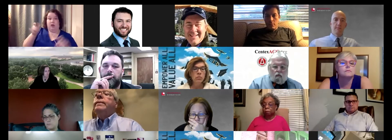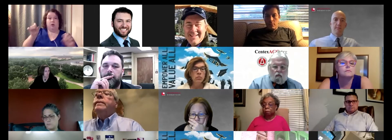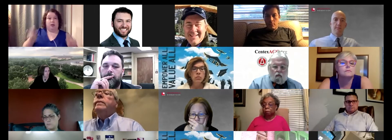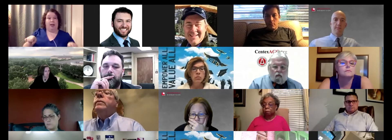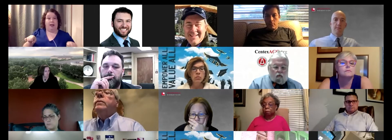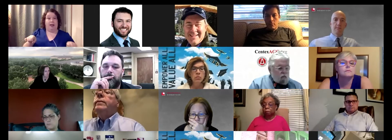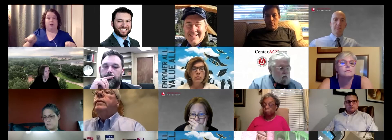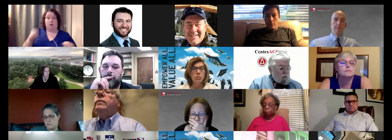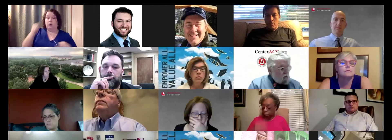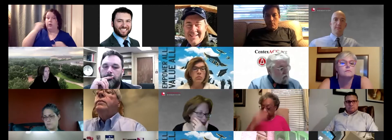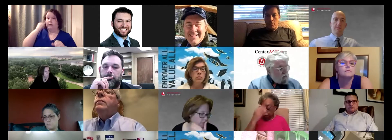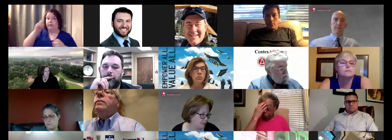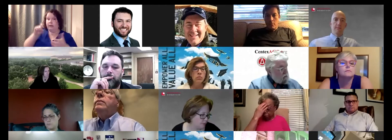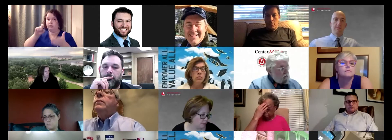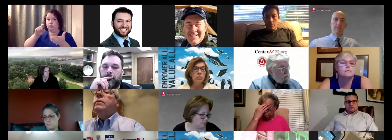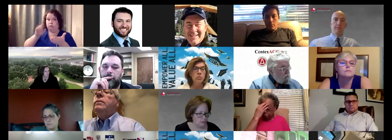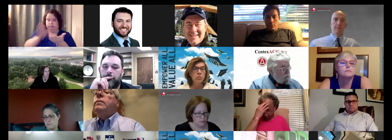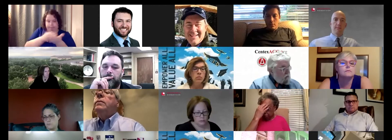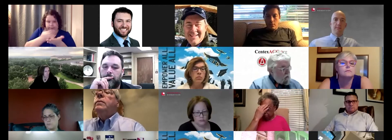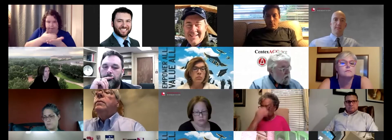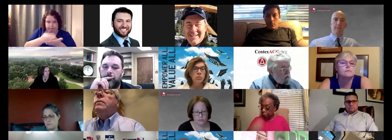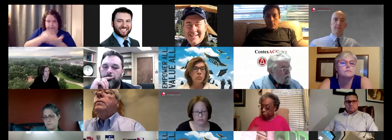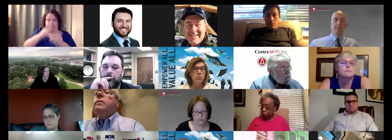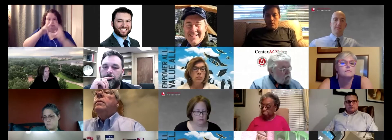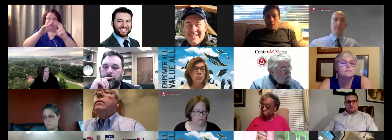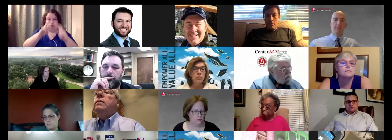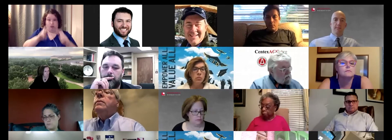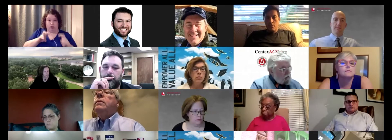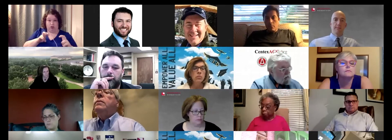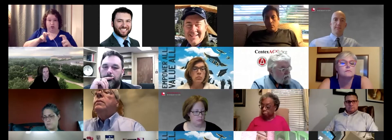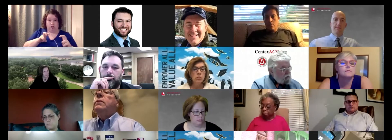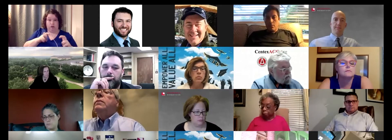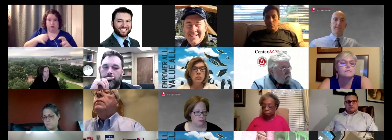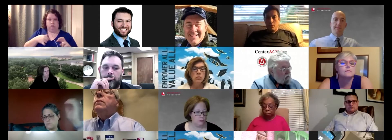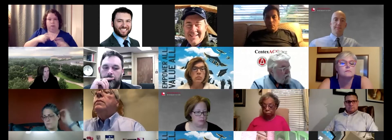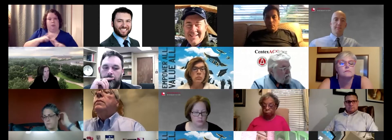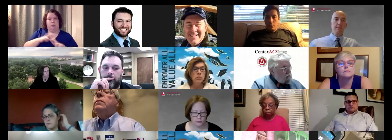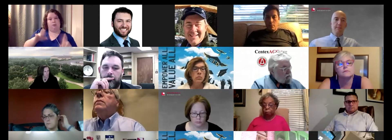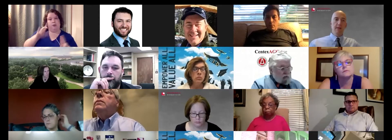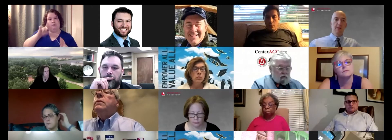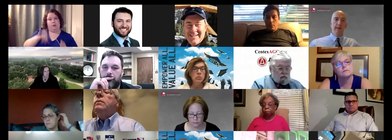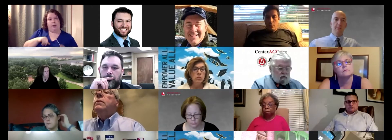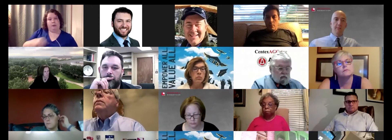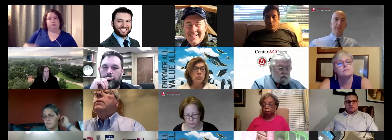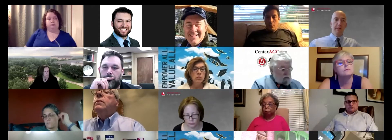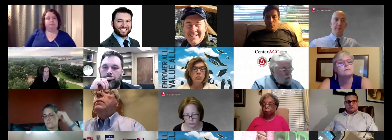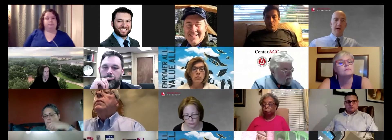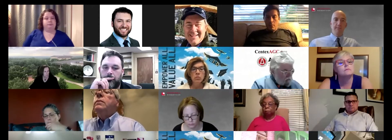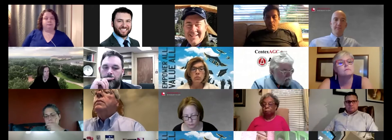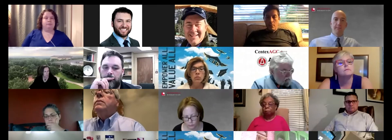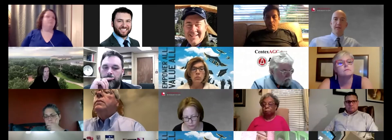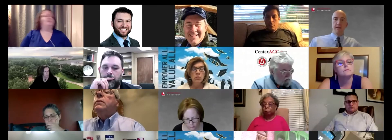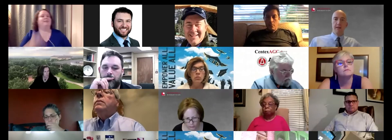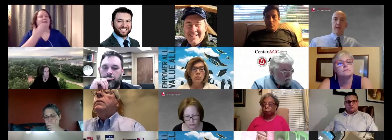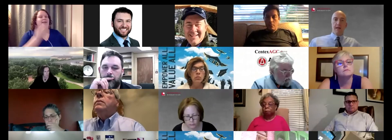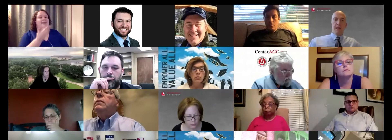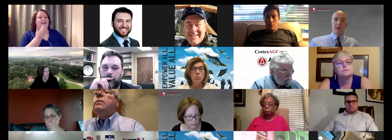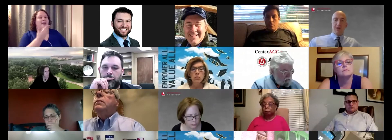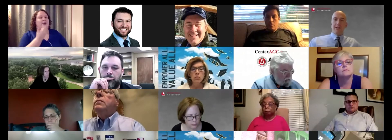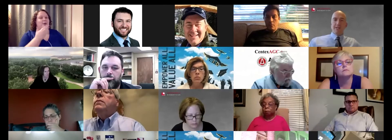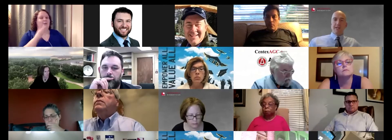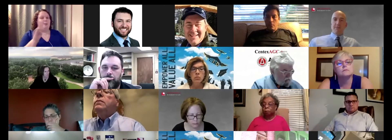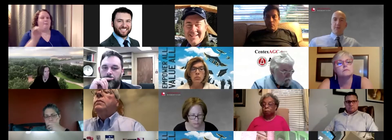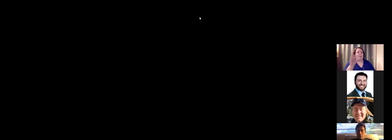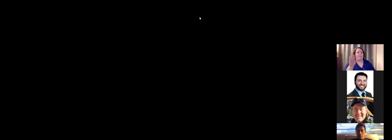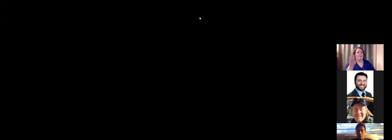that I can on my end, I can certainly be ready to help with that as well. Great, I appreciate it, Bob. All